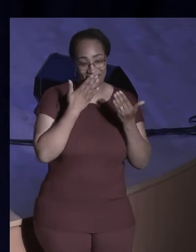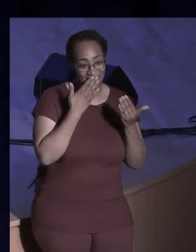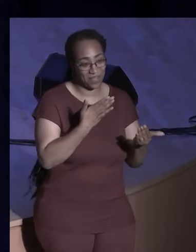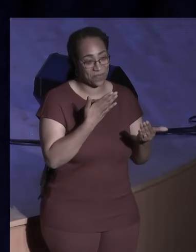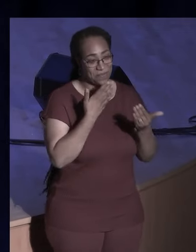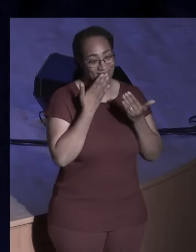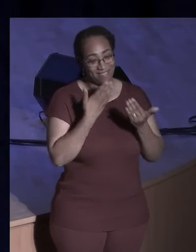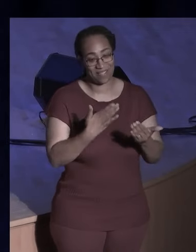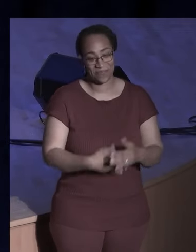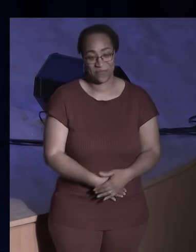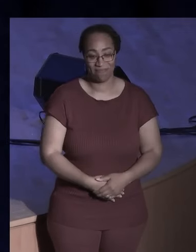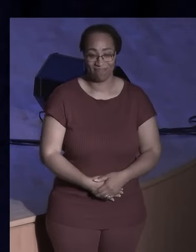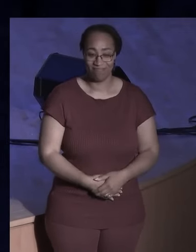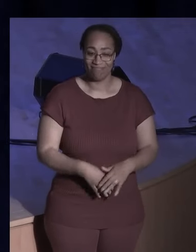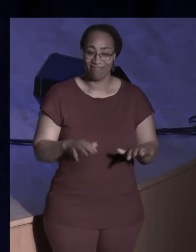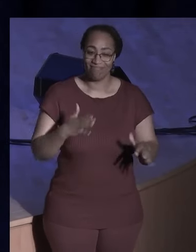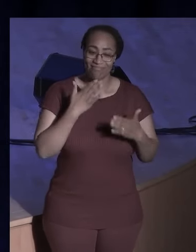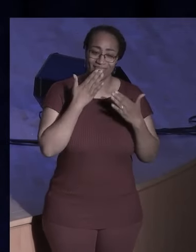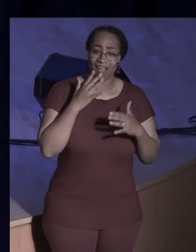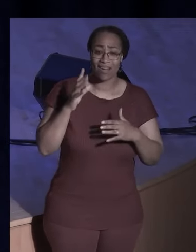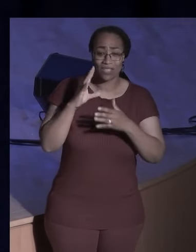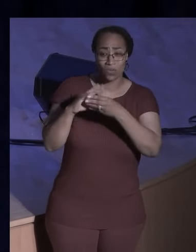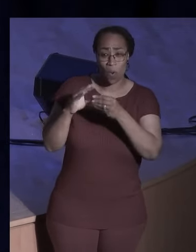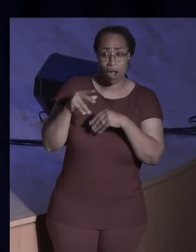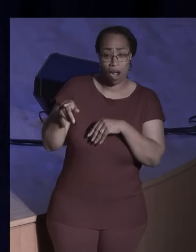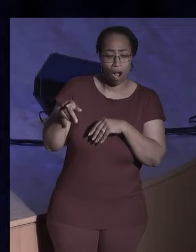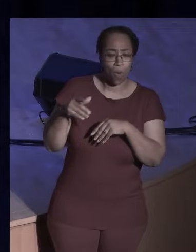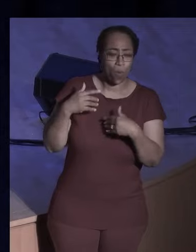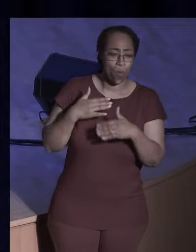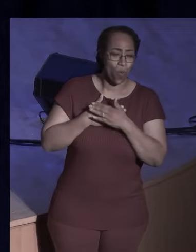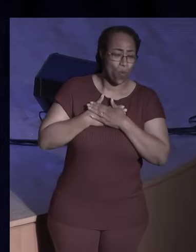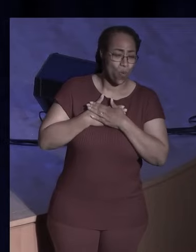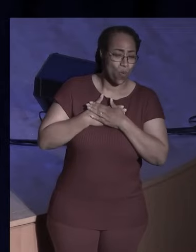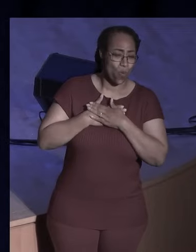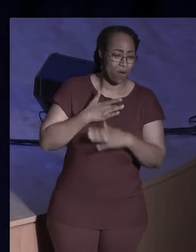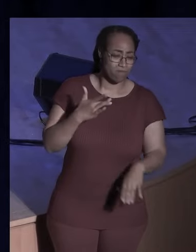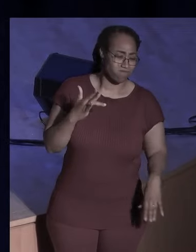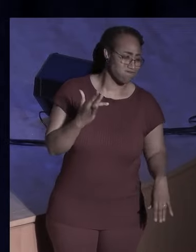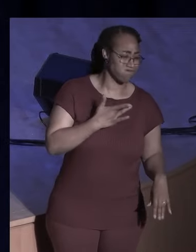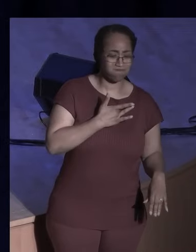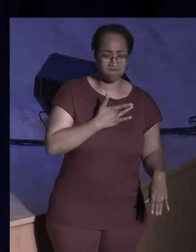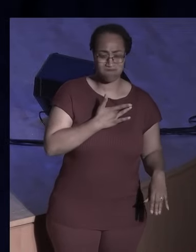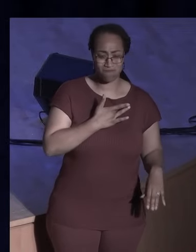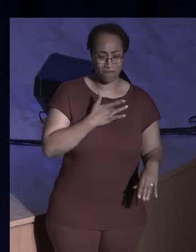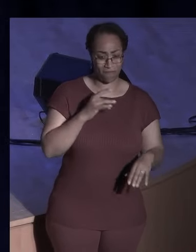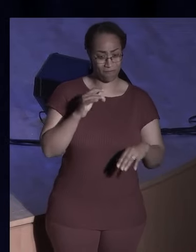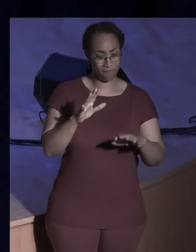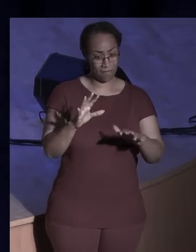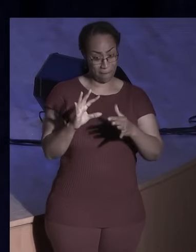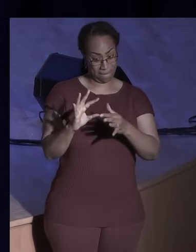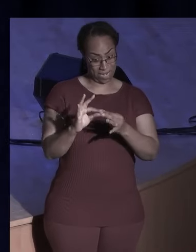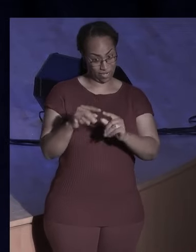Thank you. That is so kind. Gwatsi helpa duhiname itzatuitsa shuimi hanu. Hello, everyone.